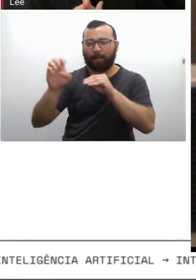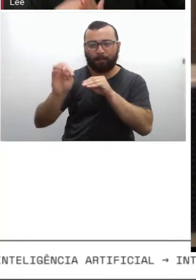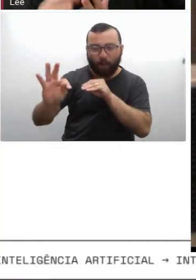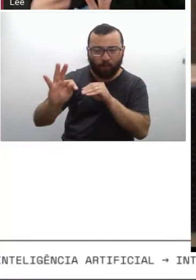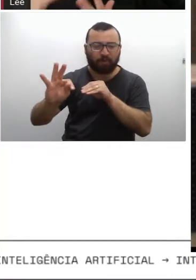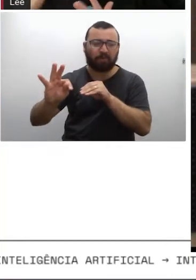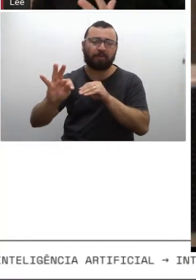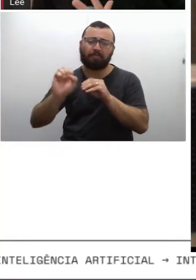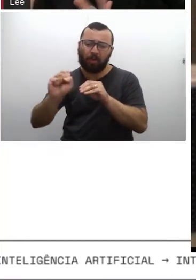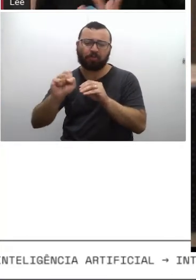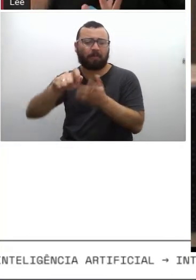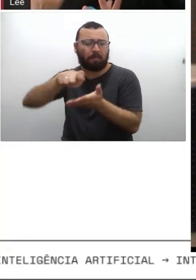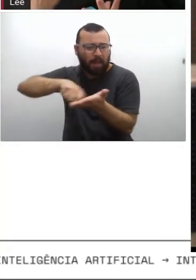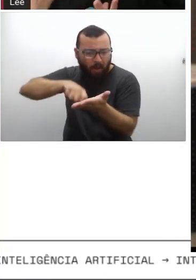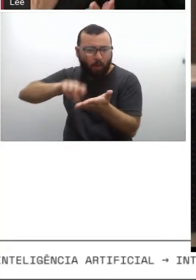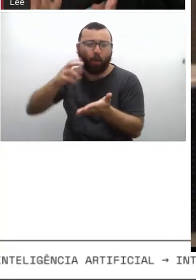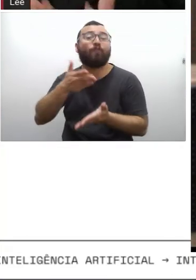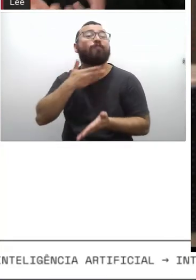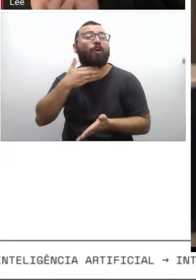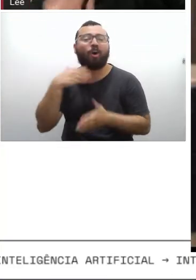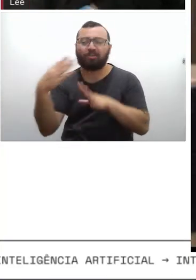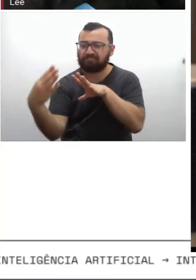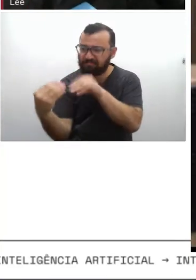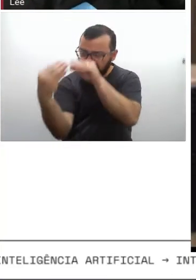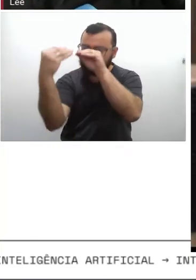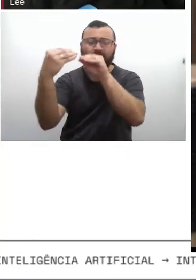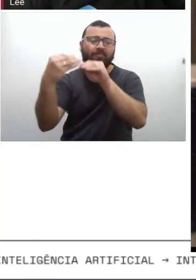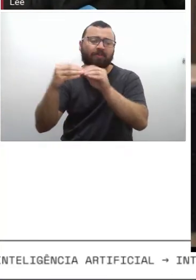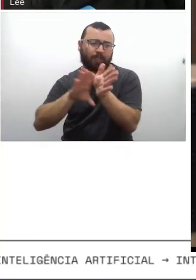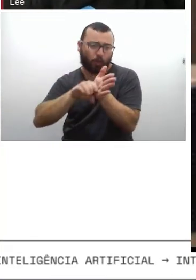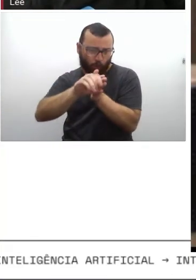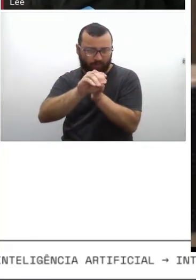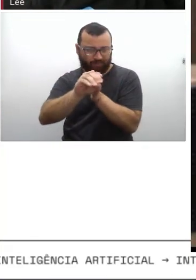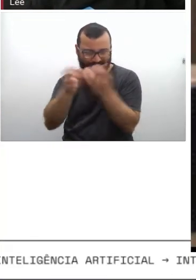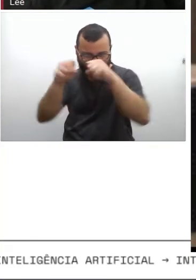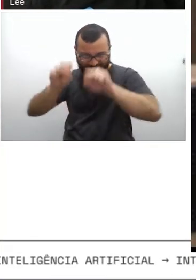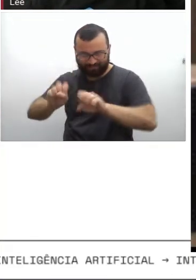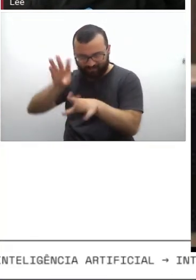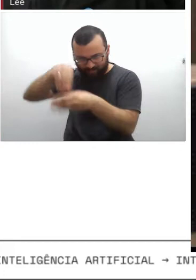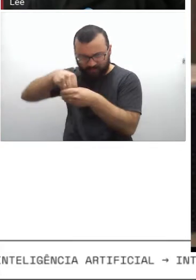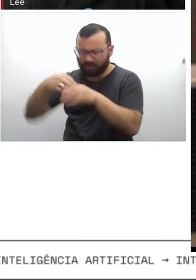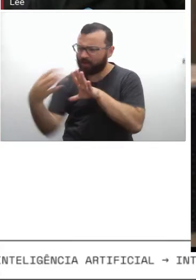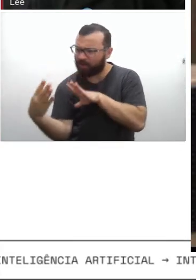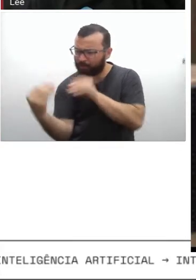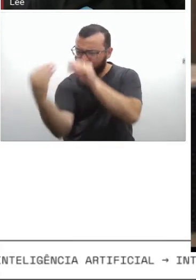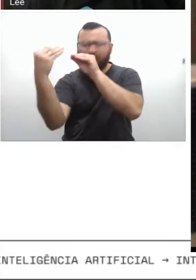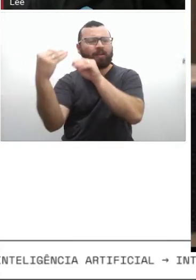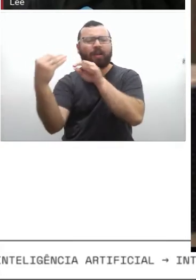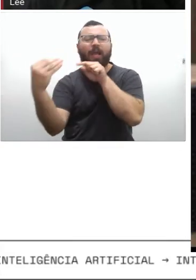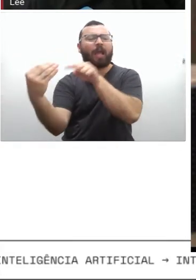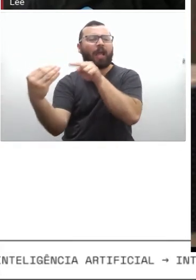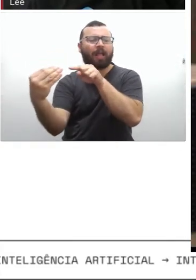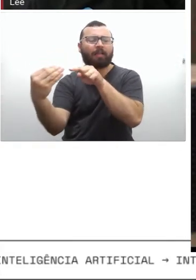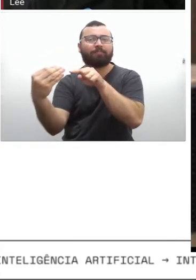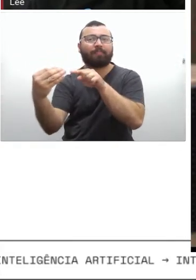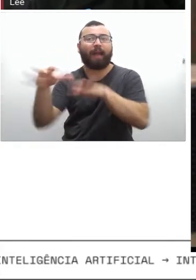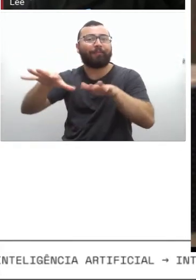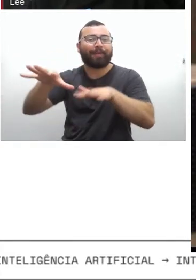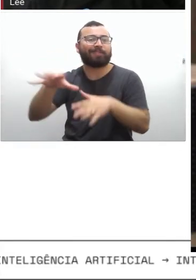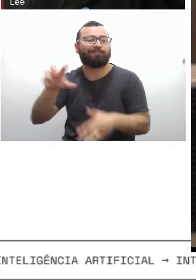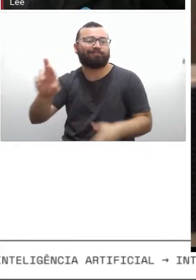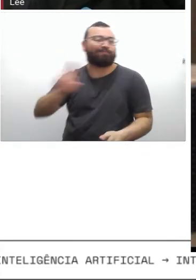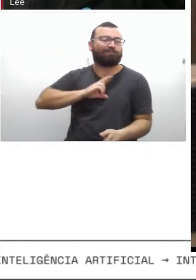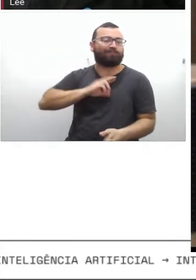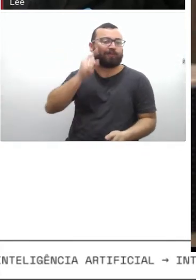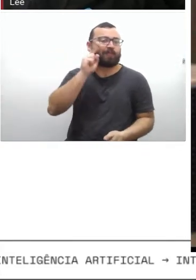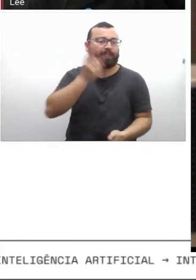chat or maybe it's a voice chatbot via the Google Assistant, and your chatbot doesn't know what to answer.